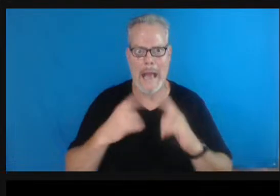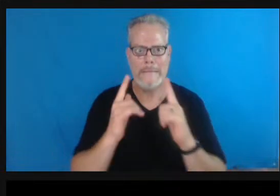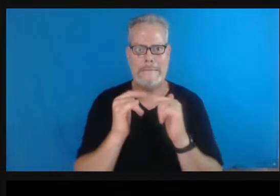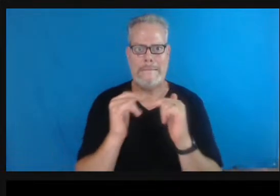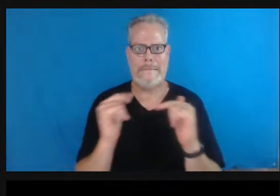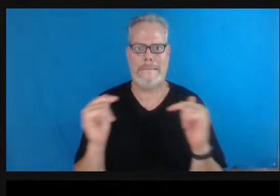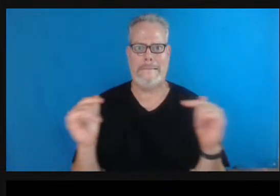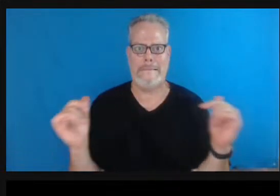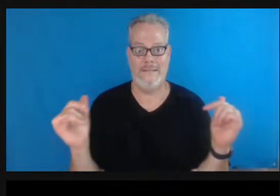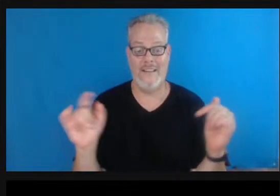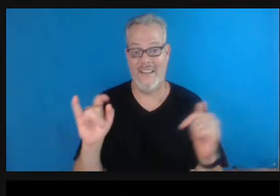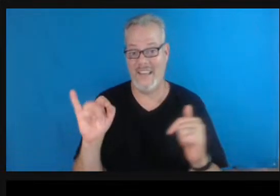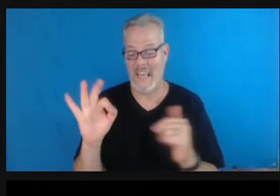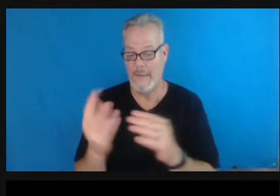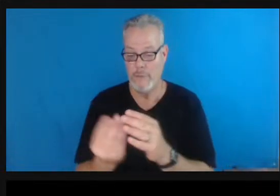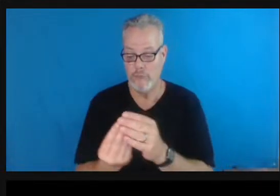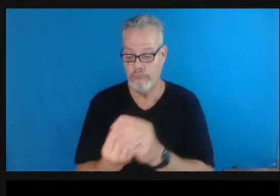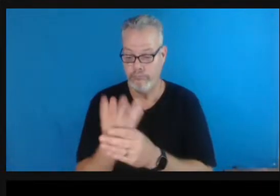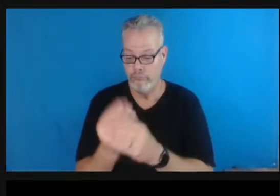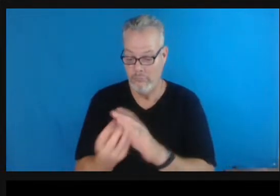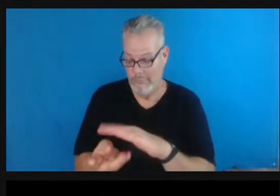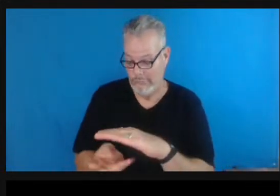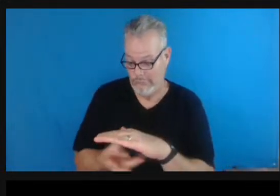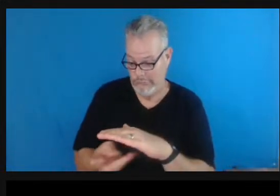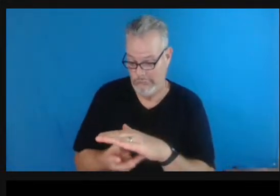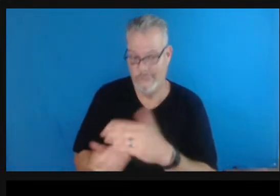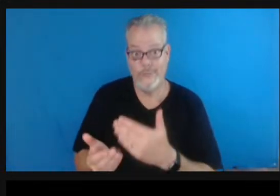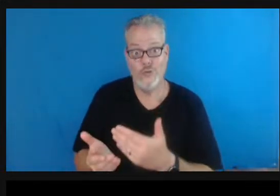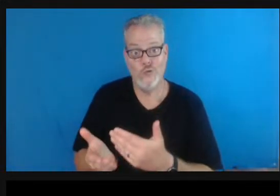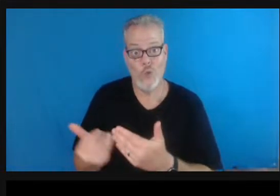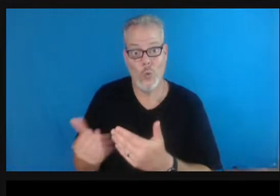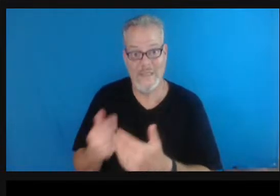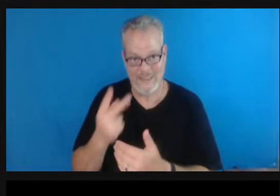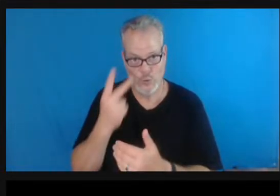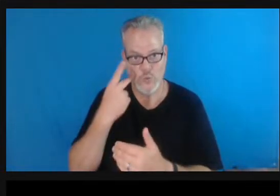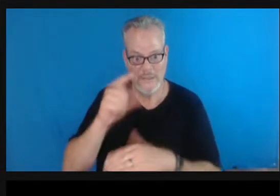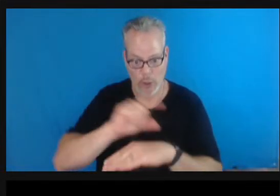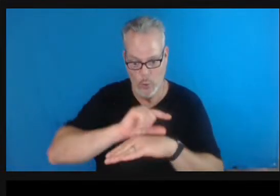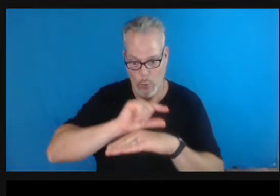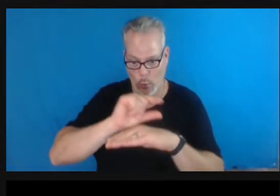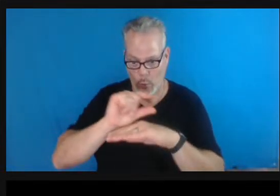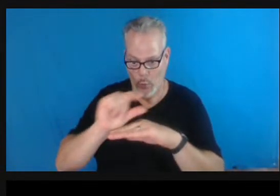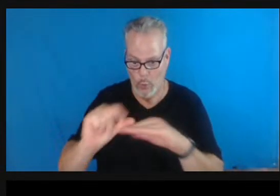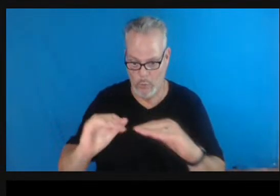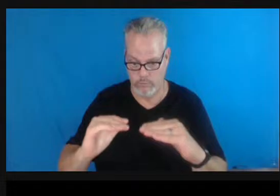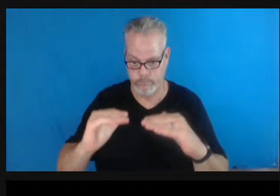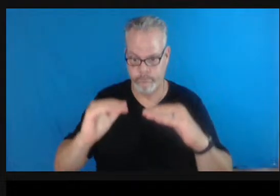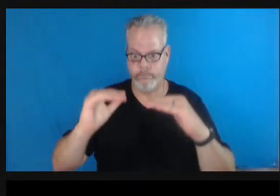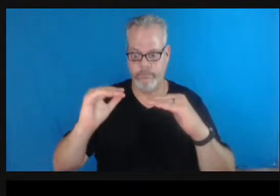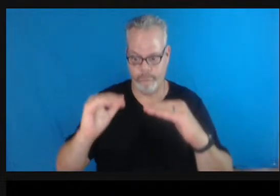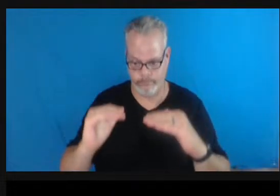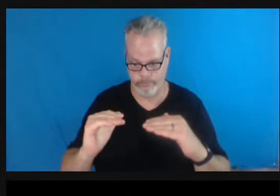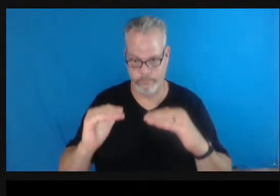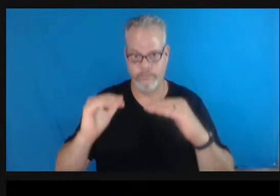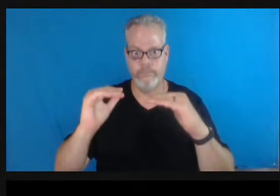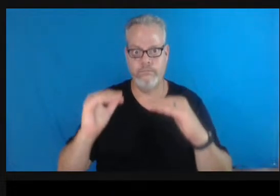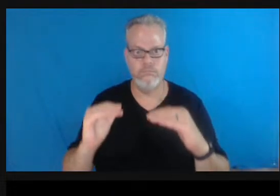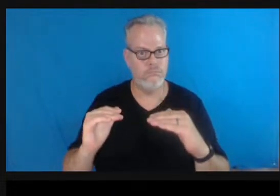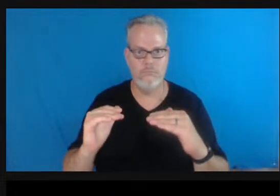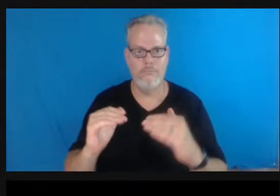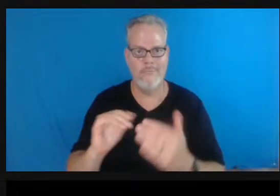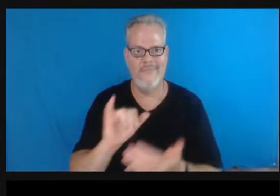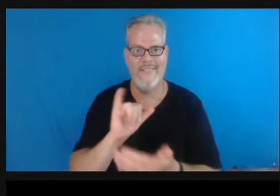If lava is injecting into there so easily that we're seeing the crust rise up all the time between all the episodes, that's not part of the